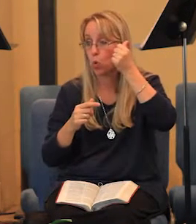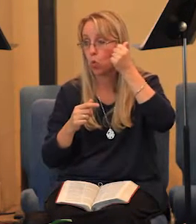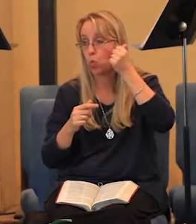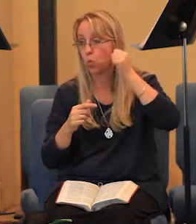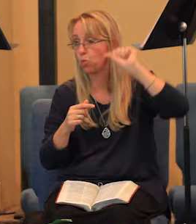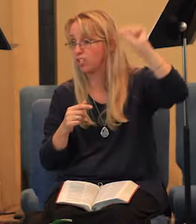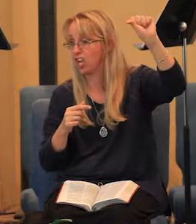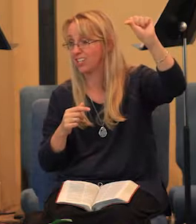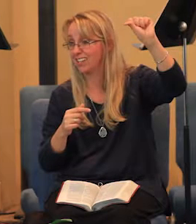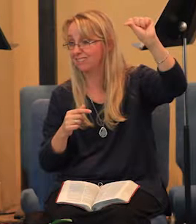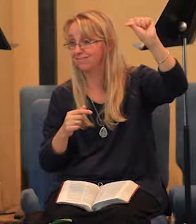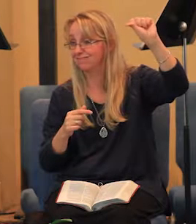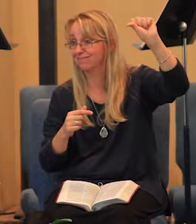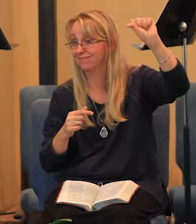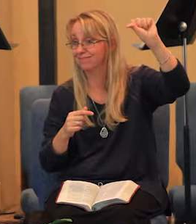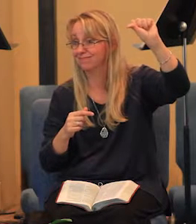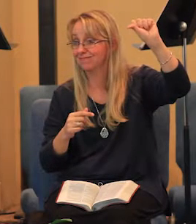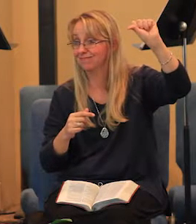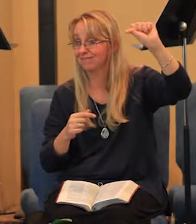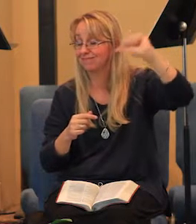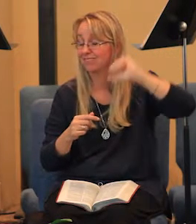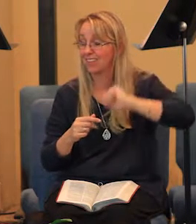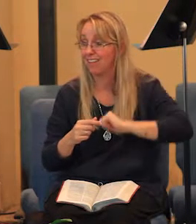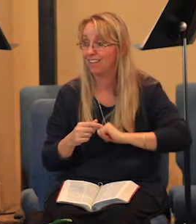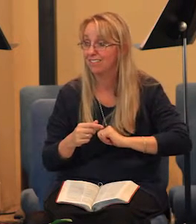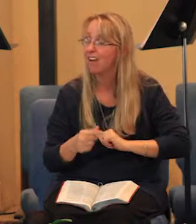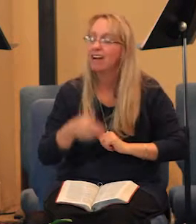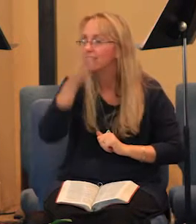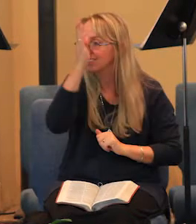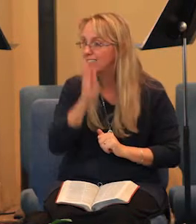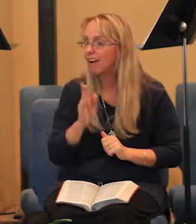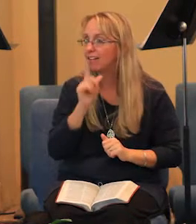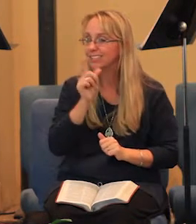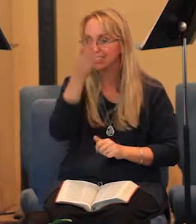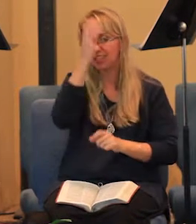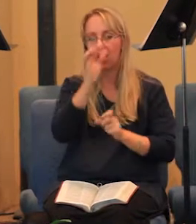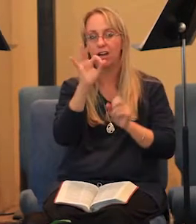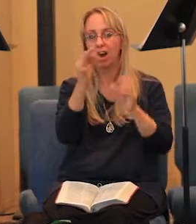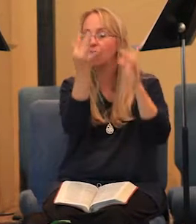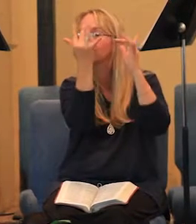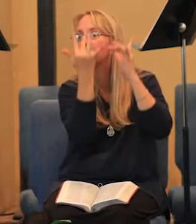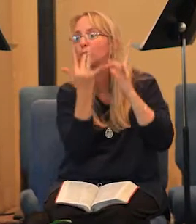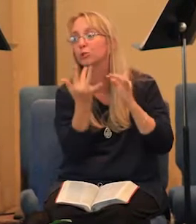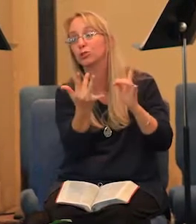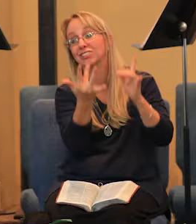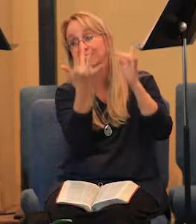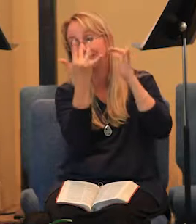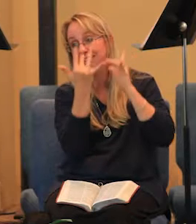So there's always hope, and God is the God of mercy. Listen to verse 17.